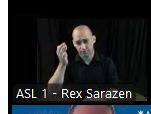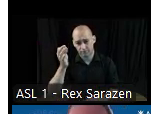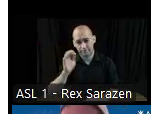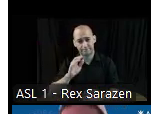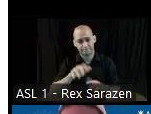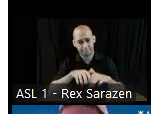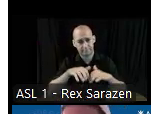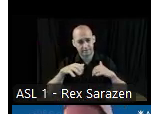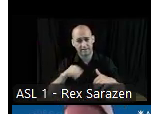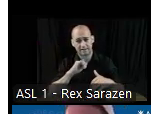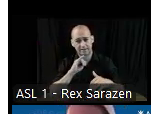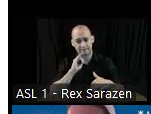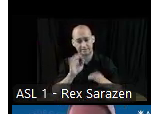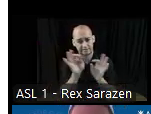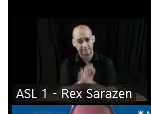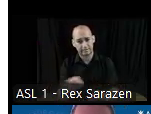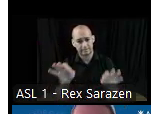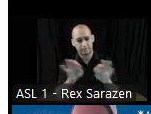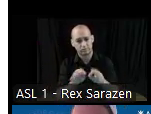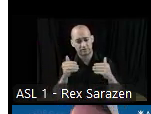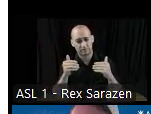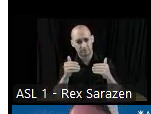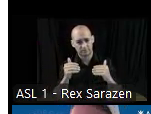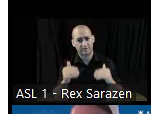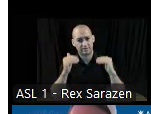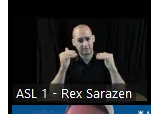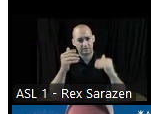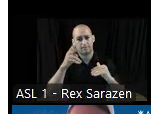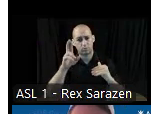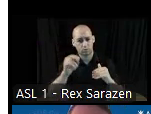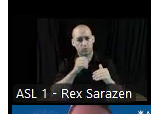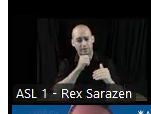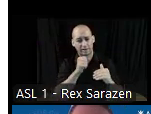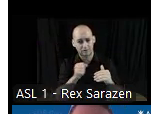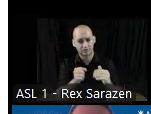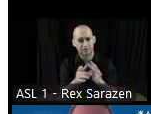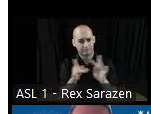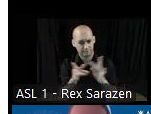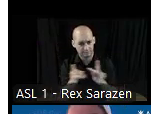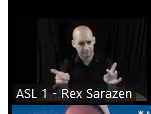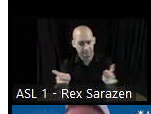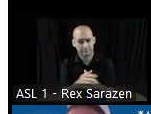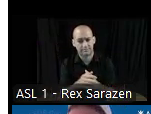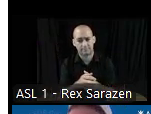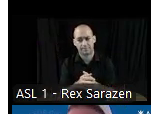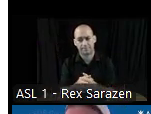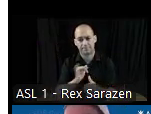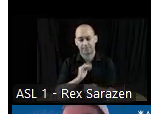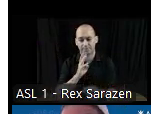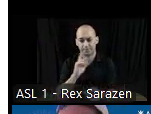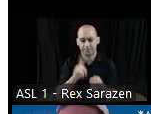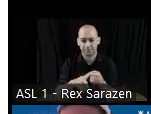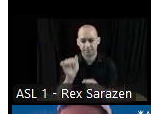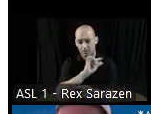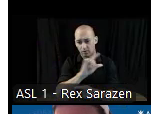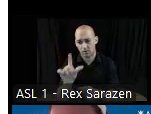committee is just the importance of advancing a pro-aging narrative. I think I speak to all on the